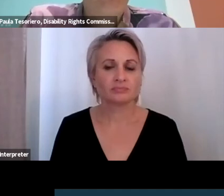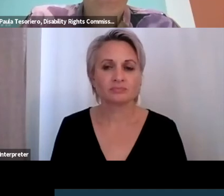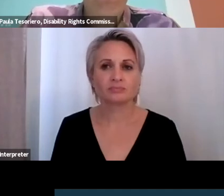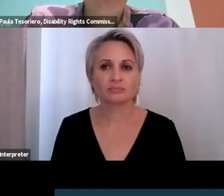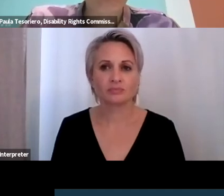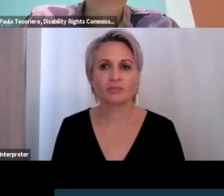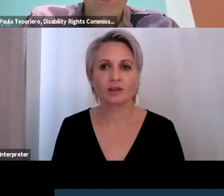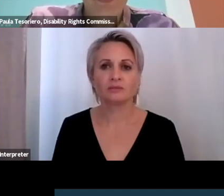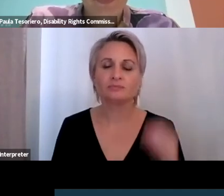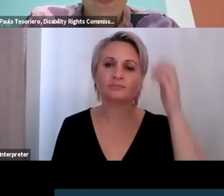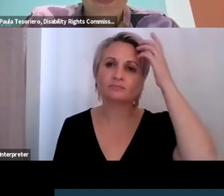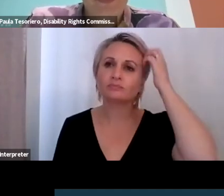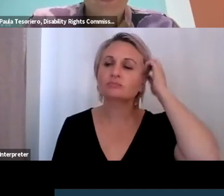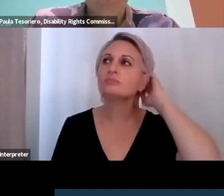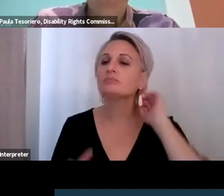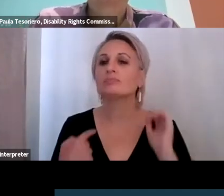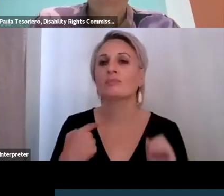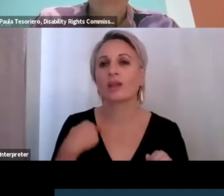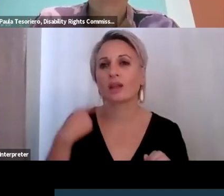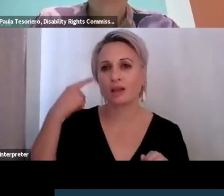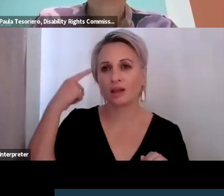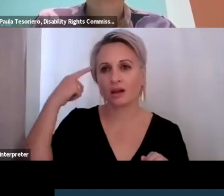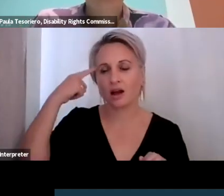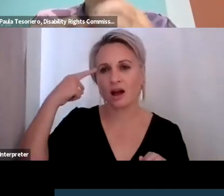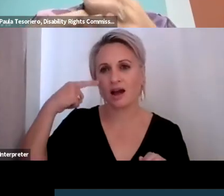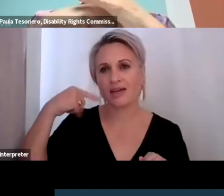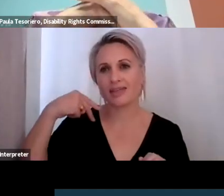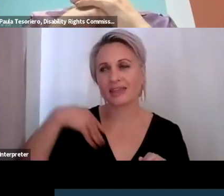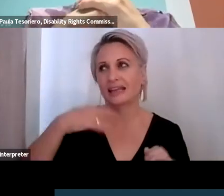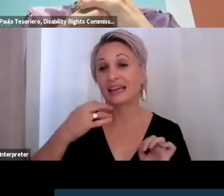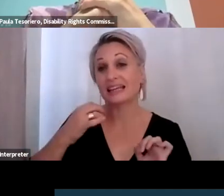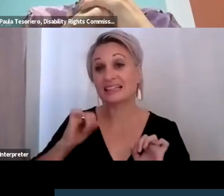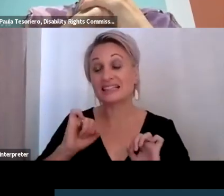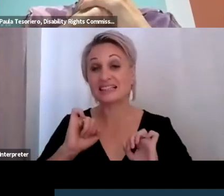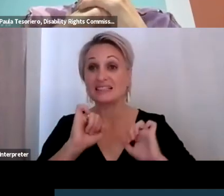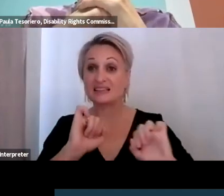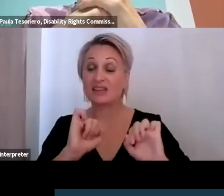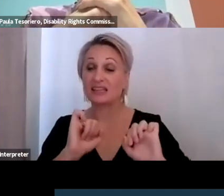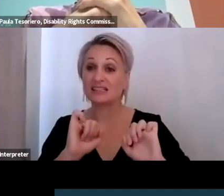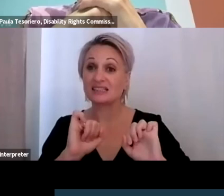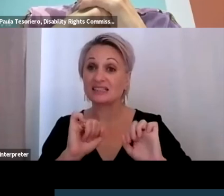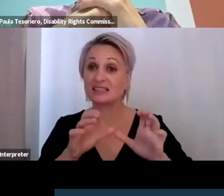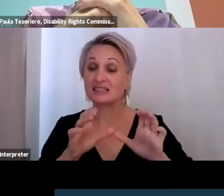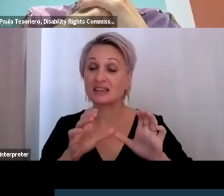in the defence wars, we used to, the culture keepers are our middle management.